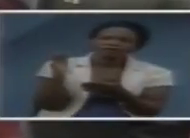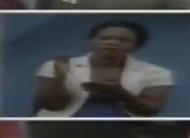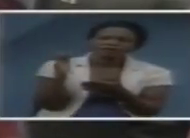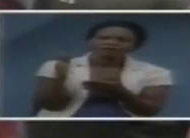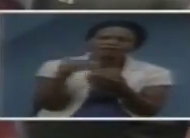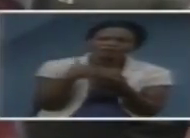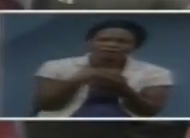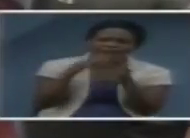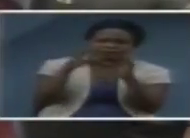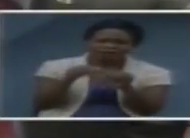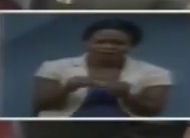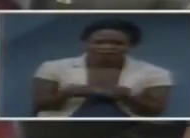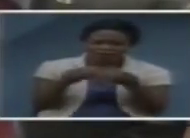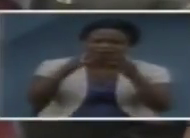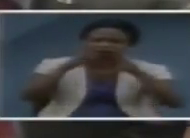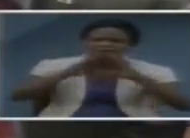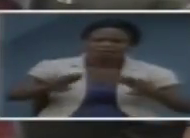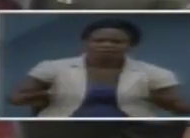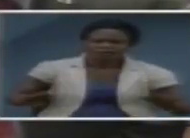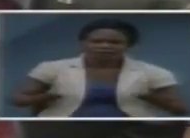and to advance the peace,